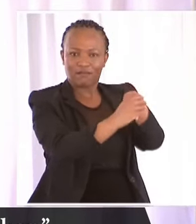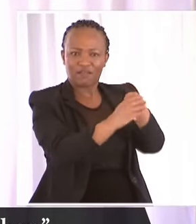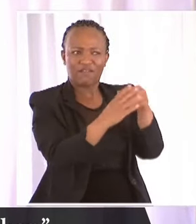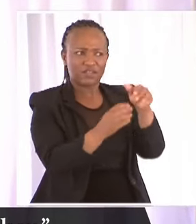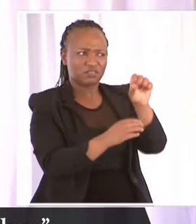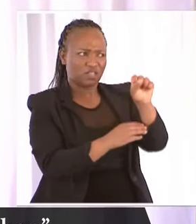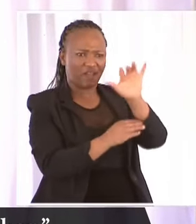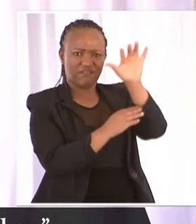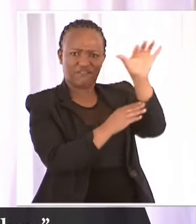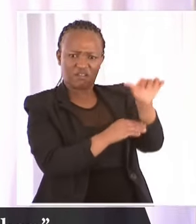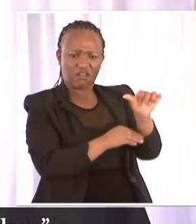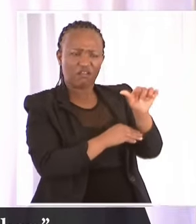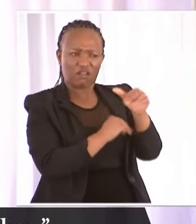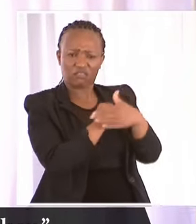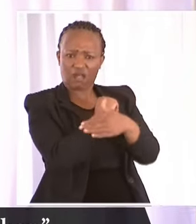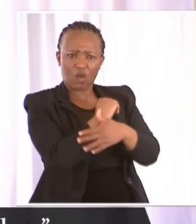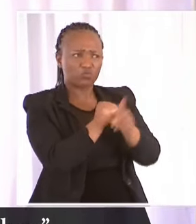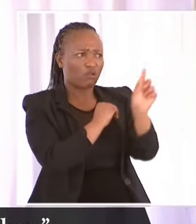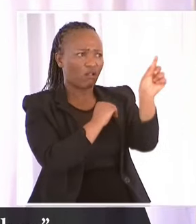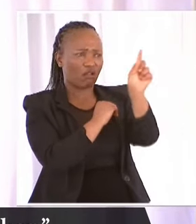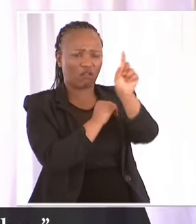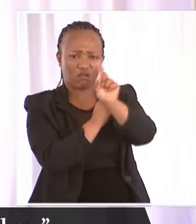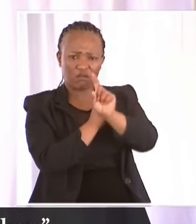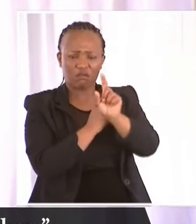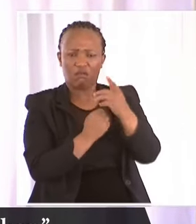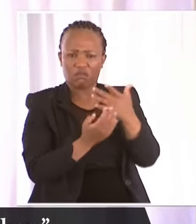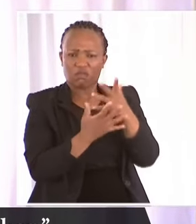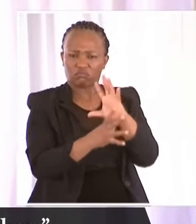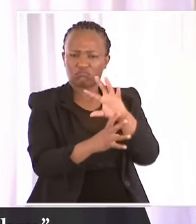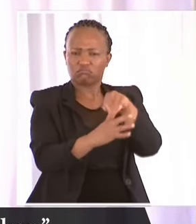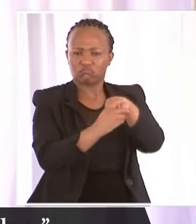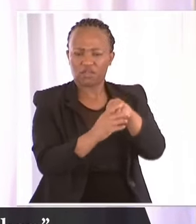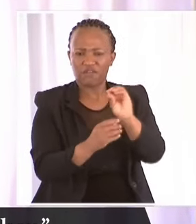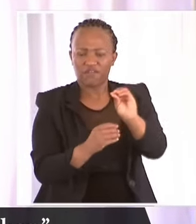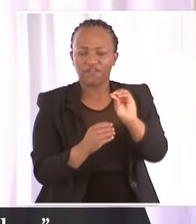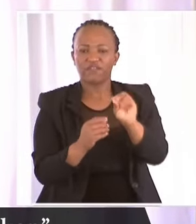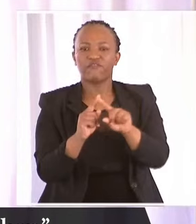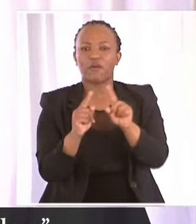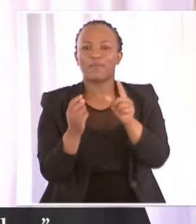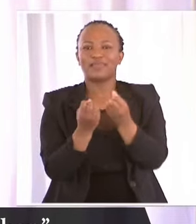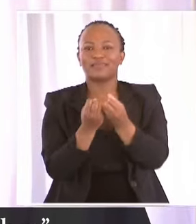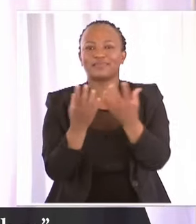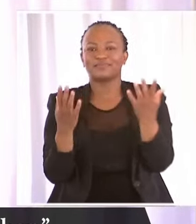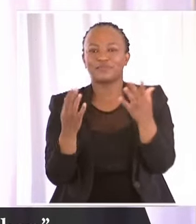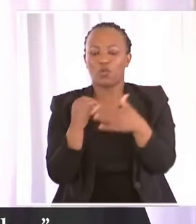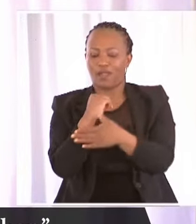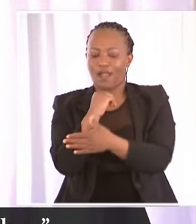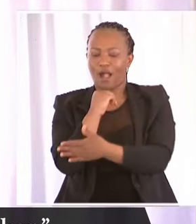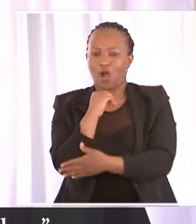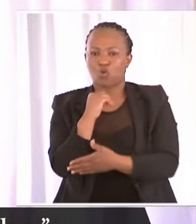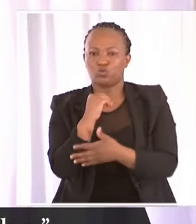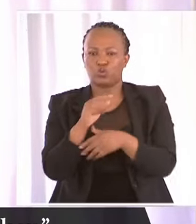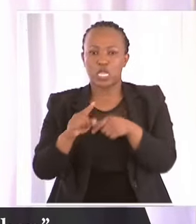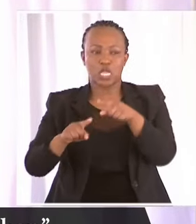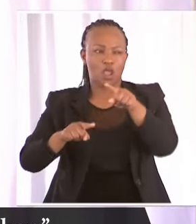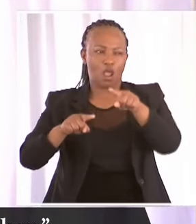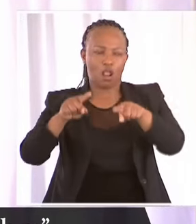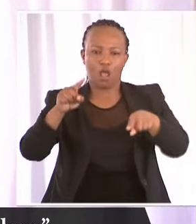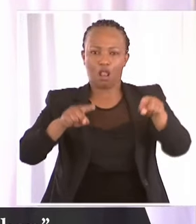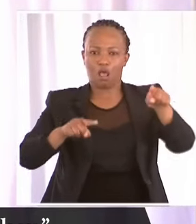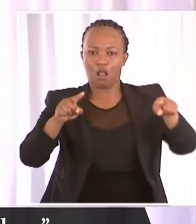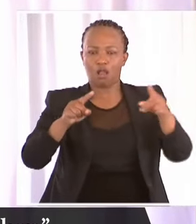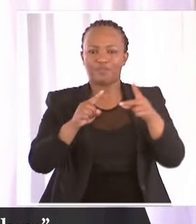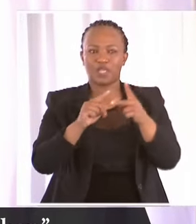an actor committed to the values of multilateralism, global cooperation